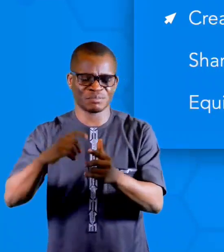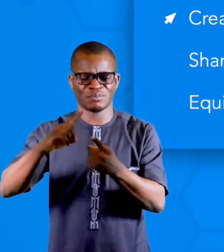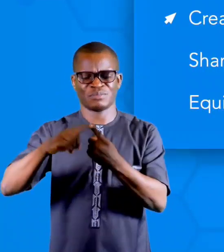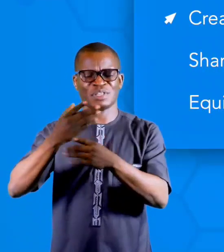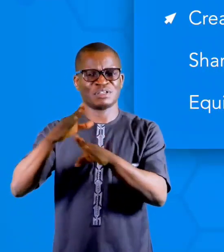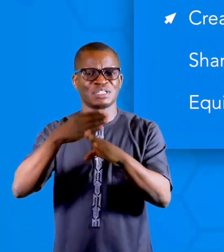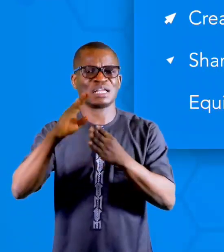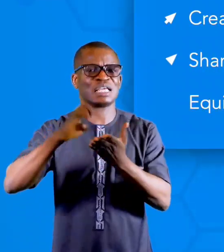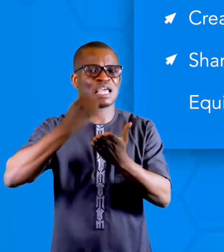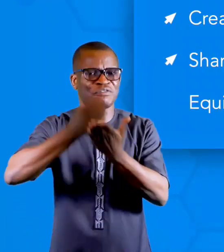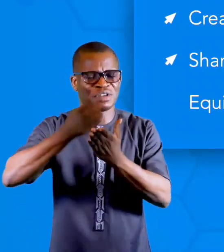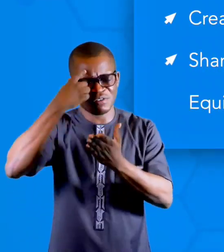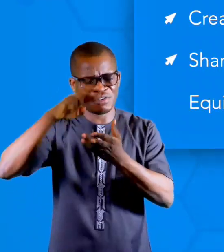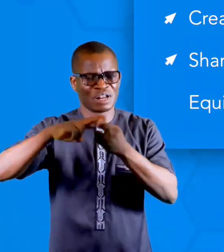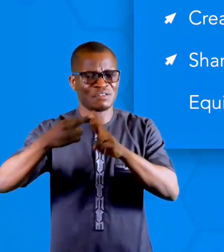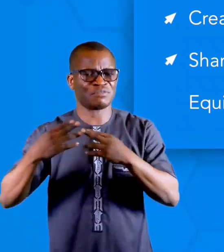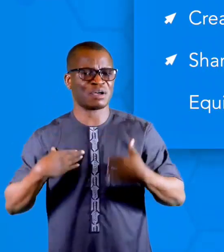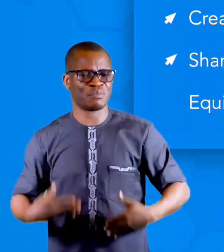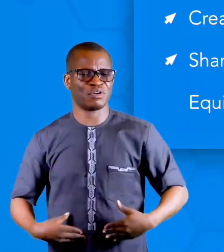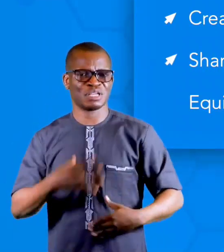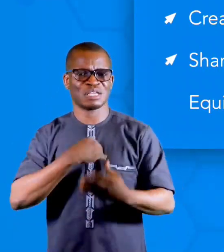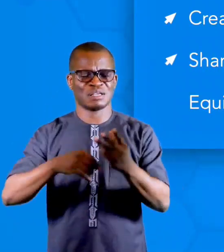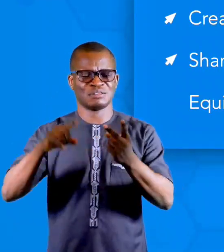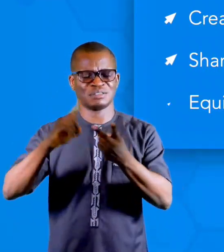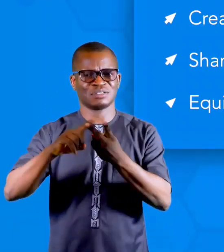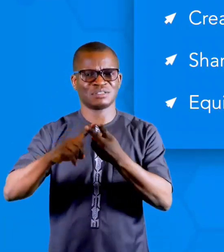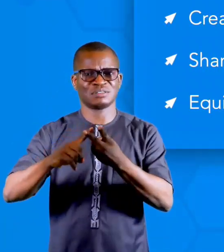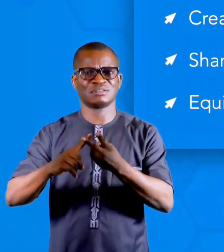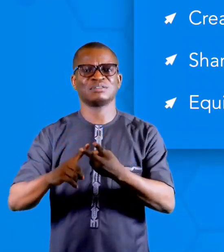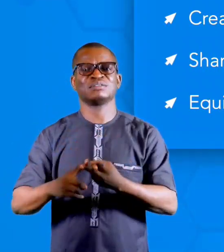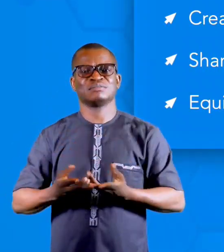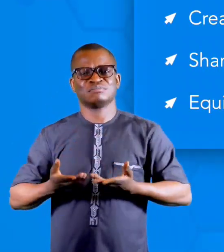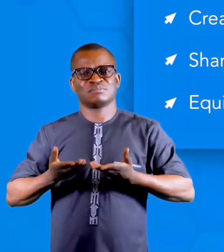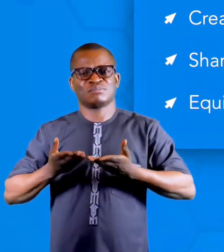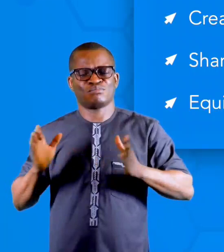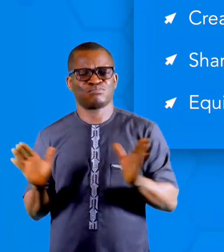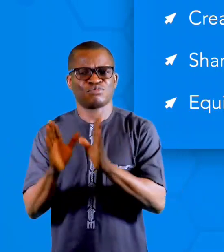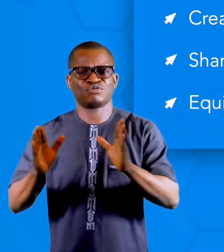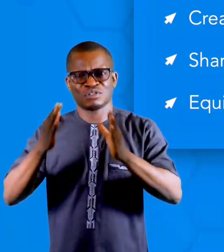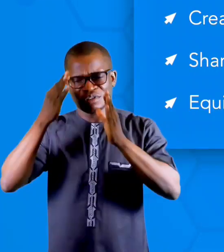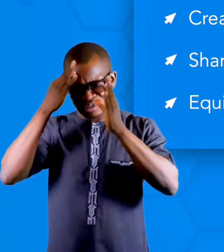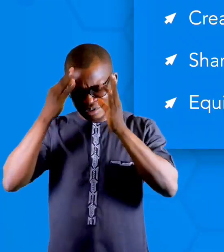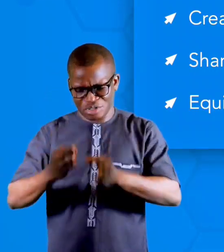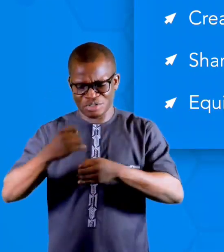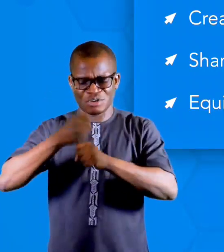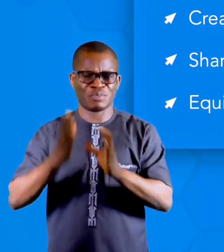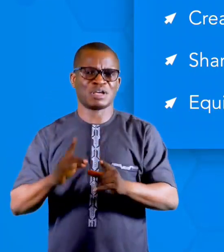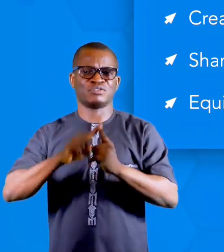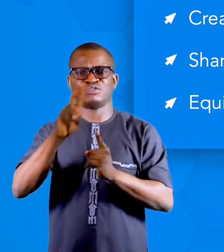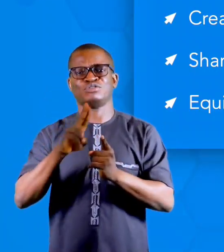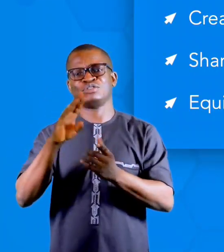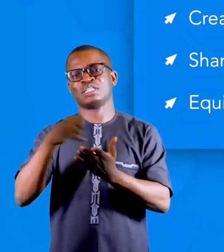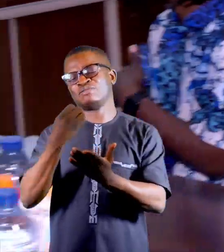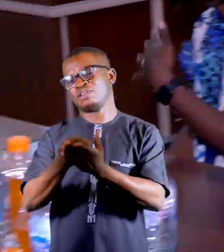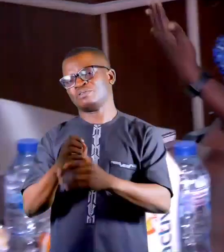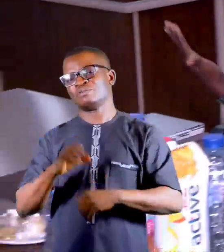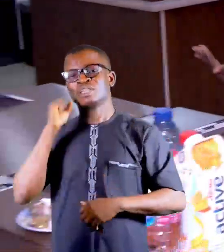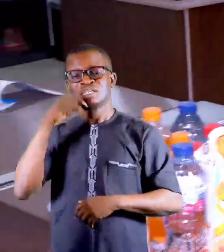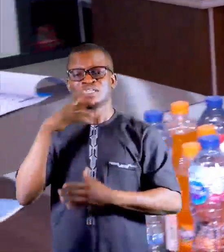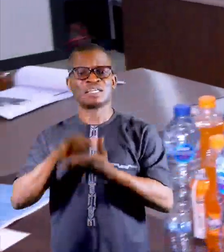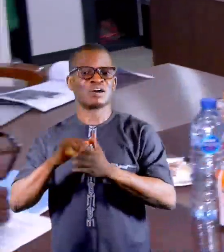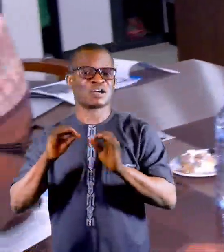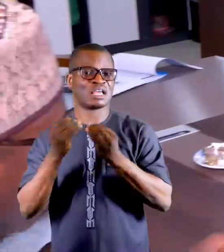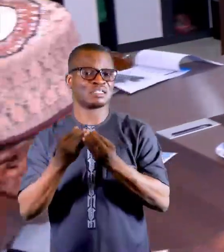evidence, sharing such evidence with relevant bodies, and equipping decision makers to use the evidence shared. She said